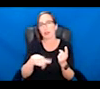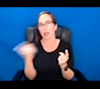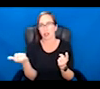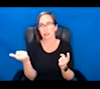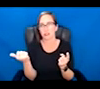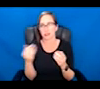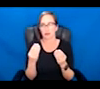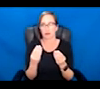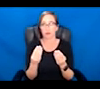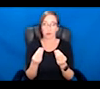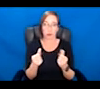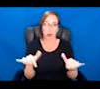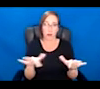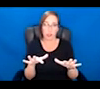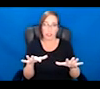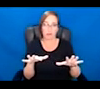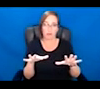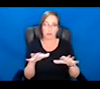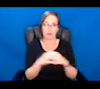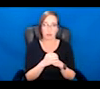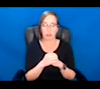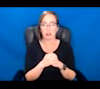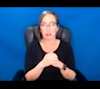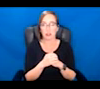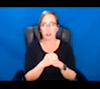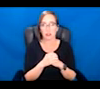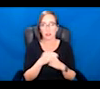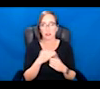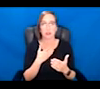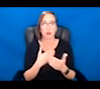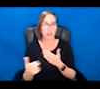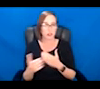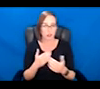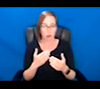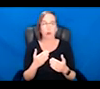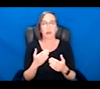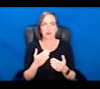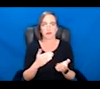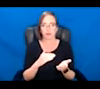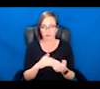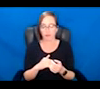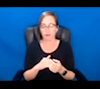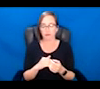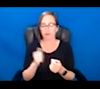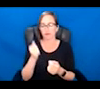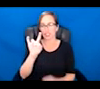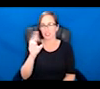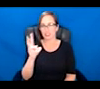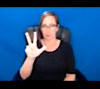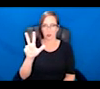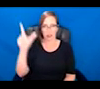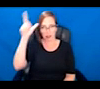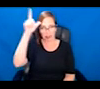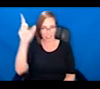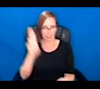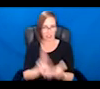wealth. And so in spite of the Emancipation Proclamation being signed in 1863, we know that there are Black